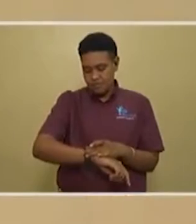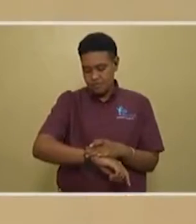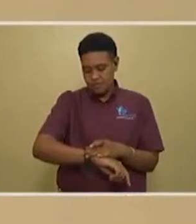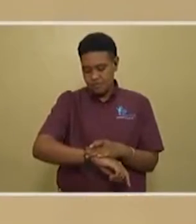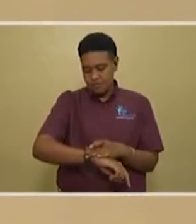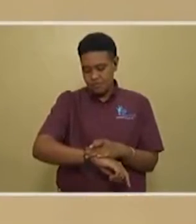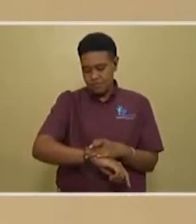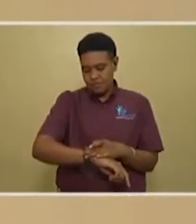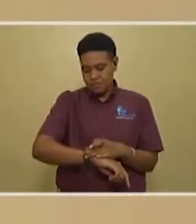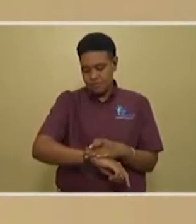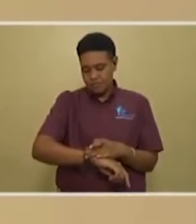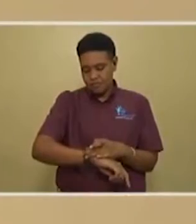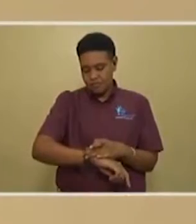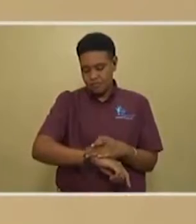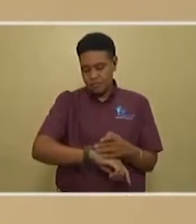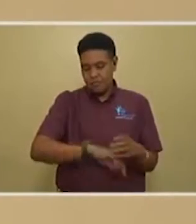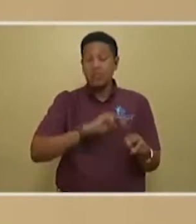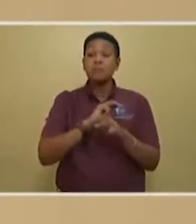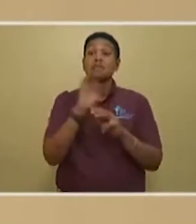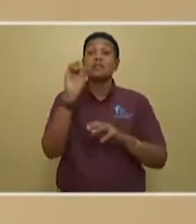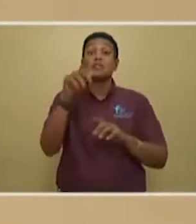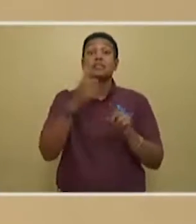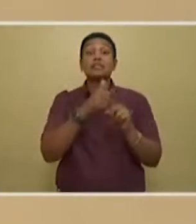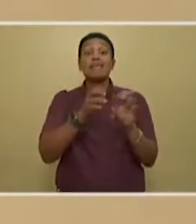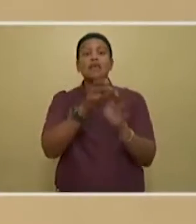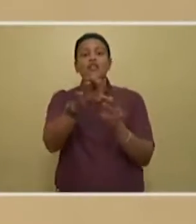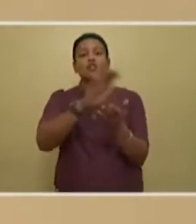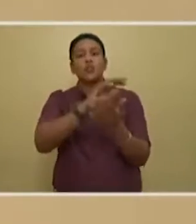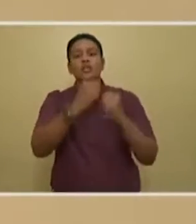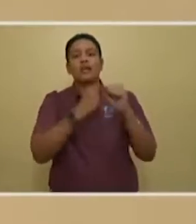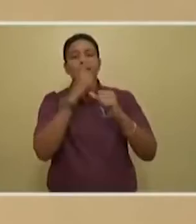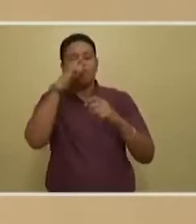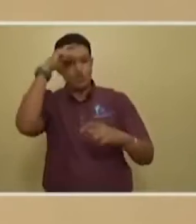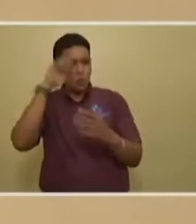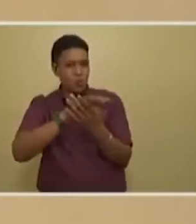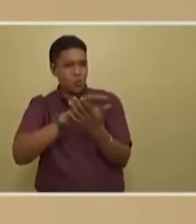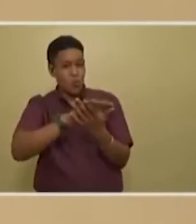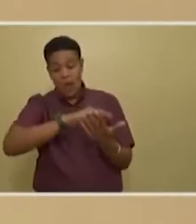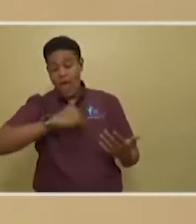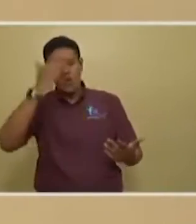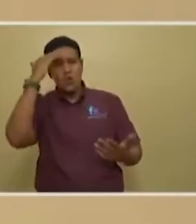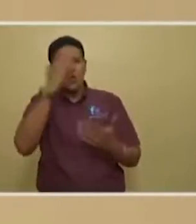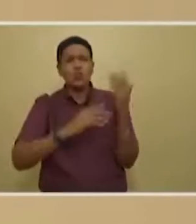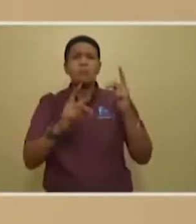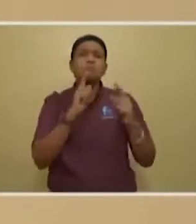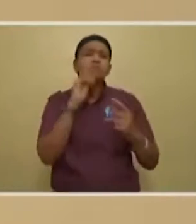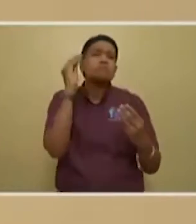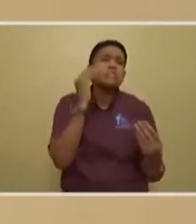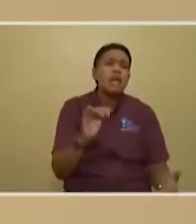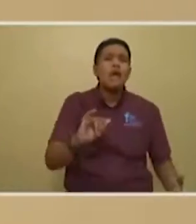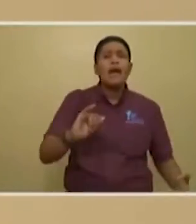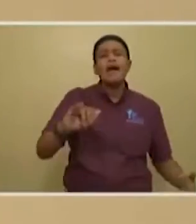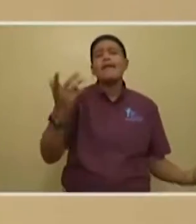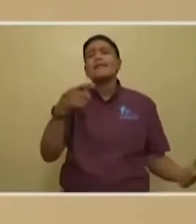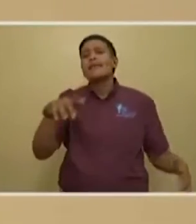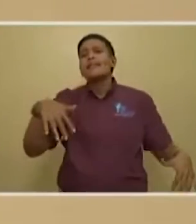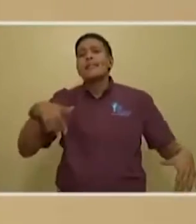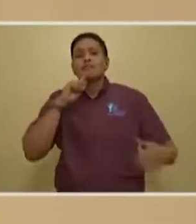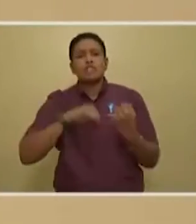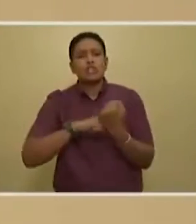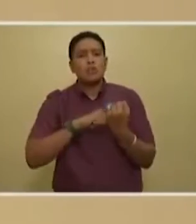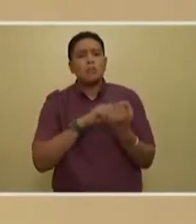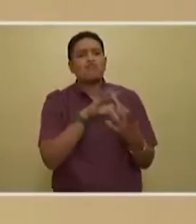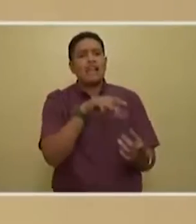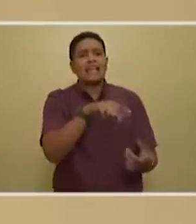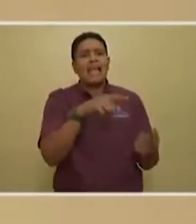Somewhat extension of the school year in the form of our summer school. I know some persons have said to us that they are not in support of